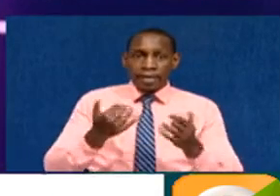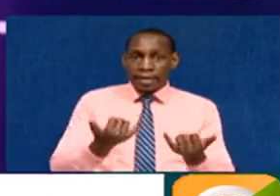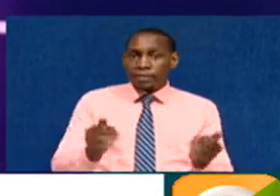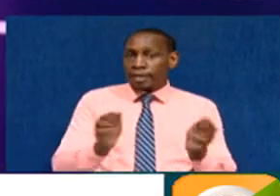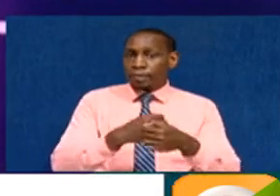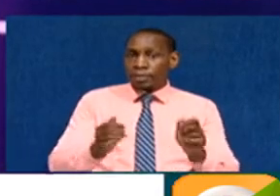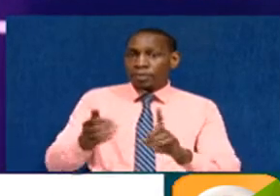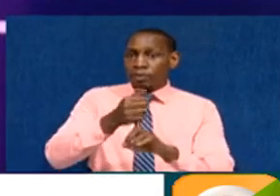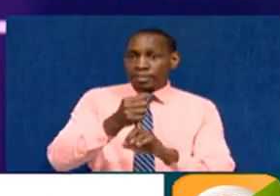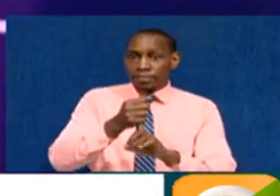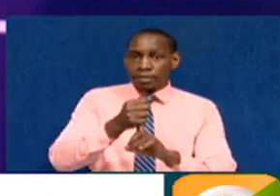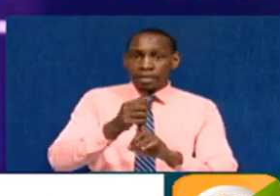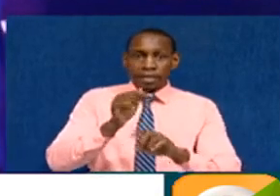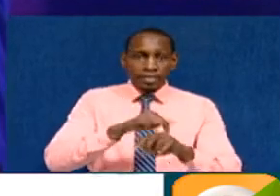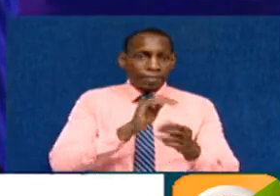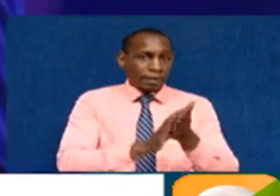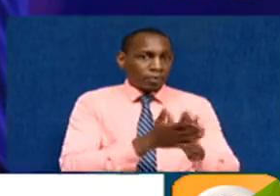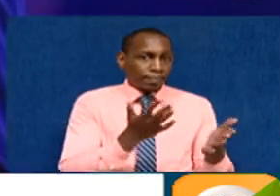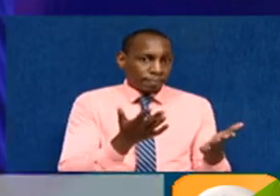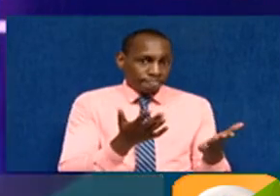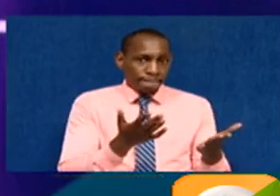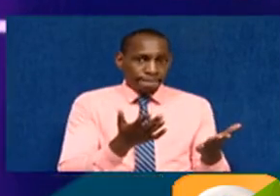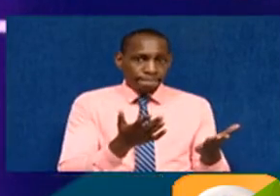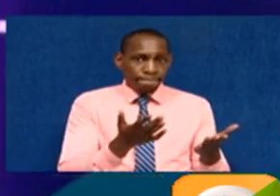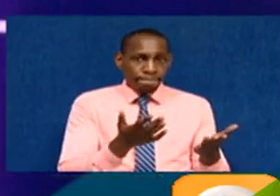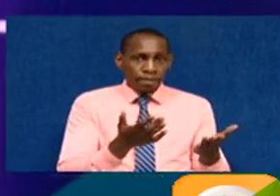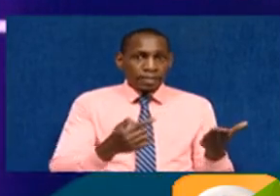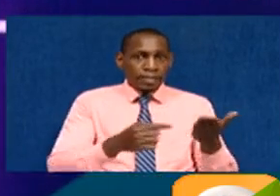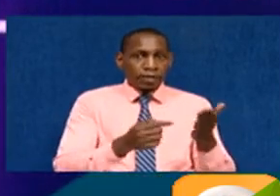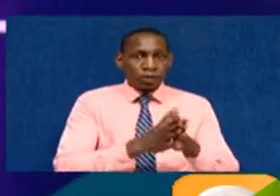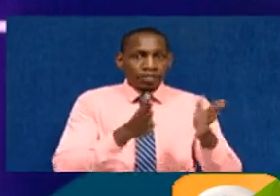we could not achieve without a major technology partner.